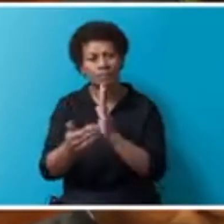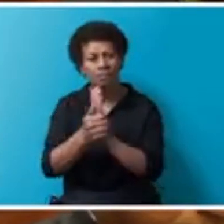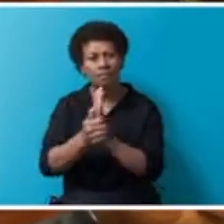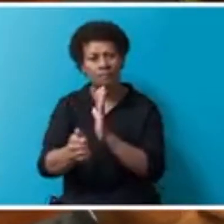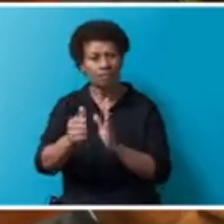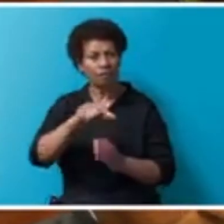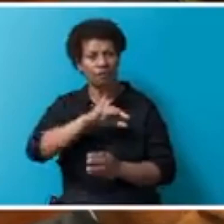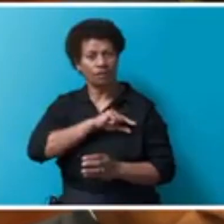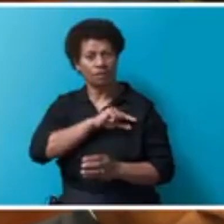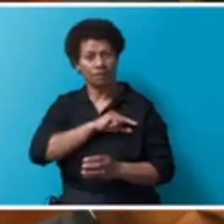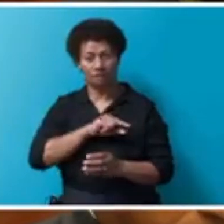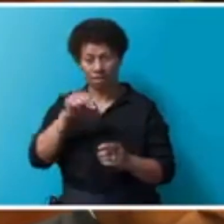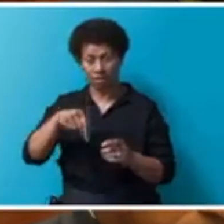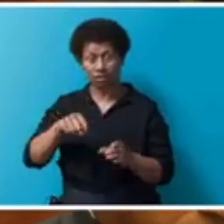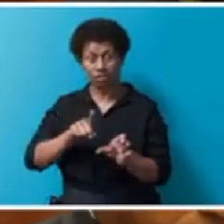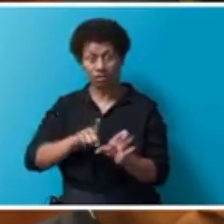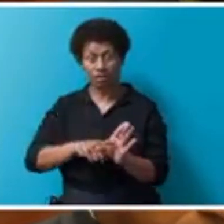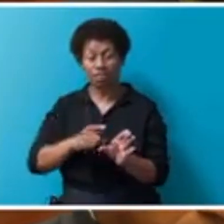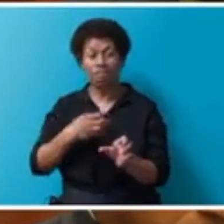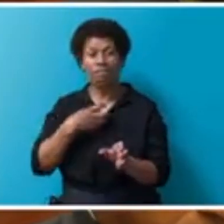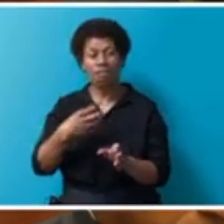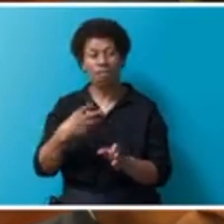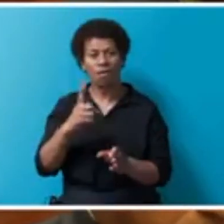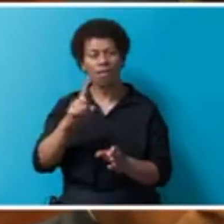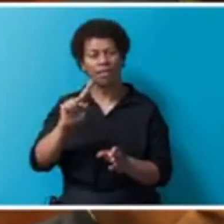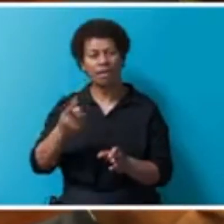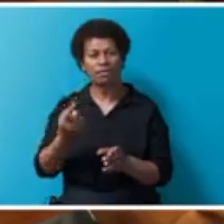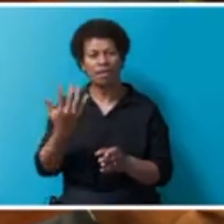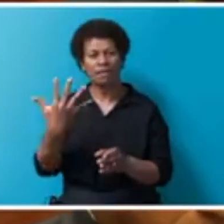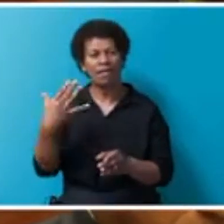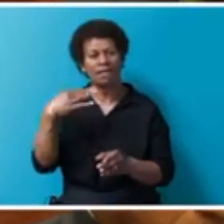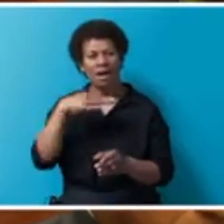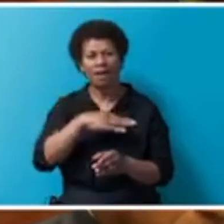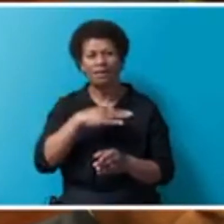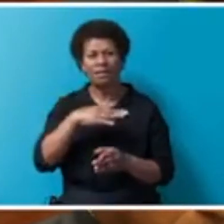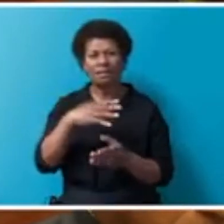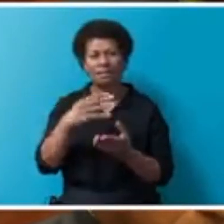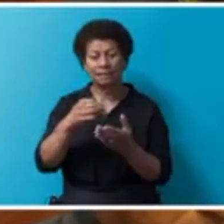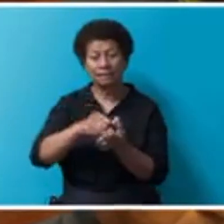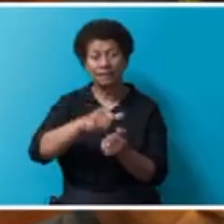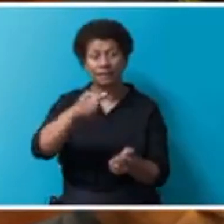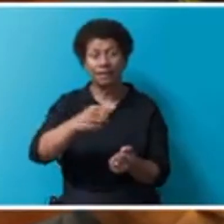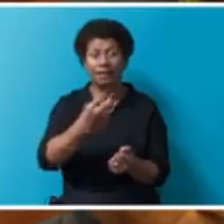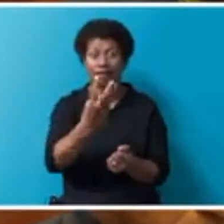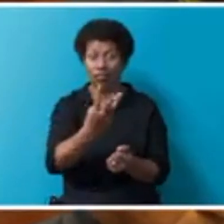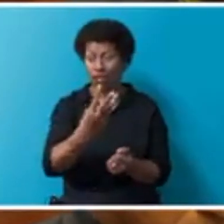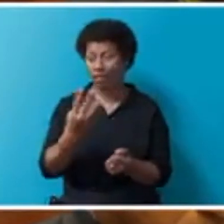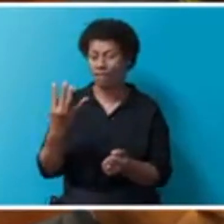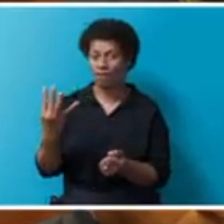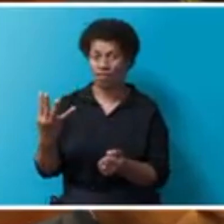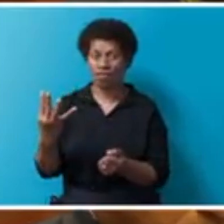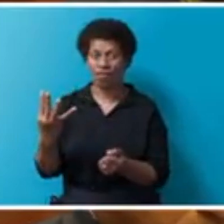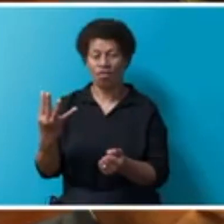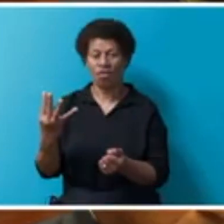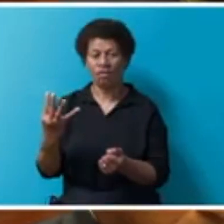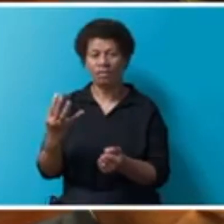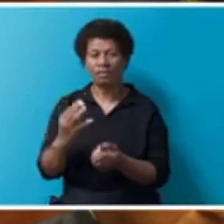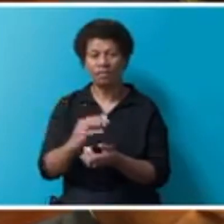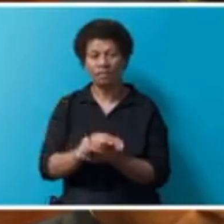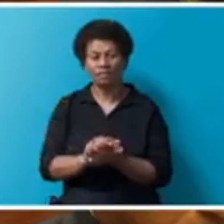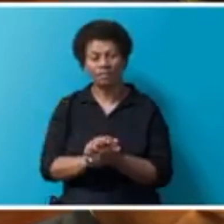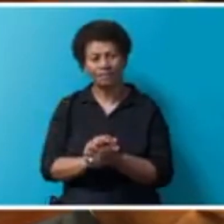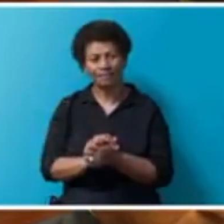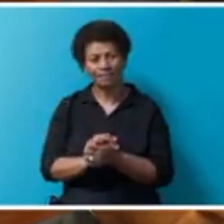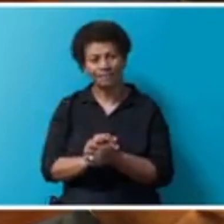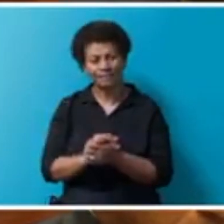over 1,500 students are already enrolled in certificates 3 and 4. Mr. Speaker, sir,